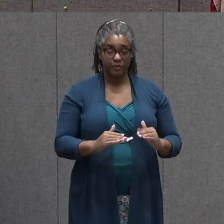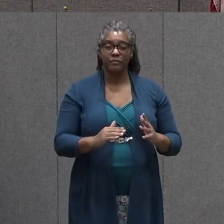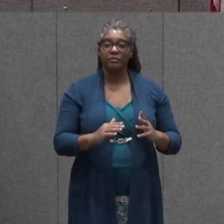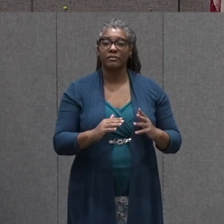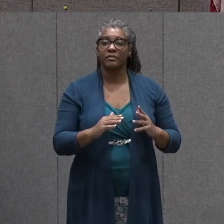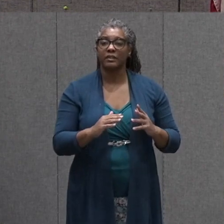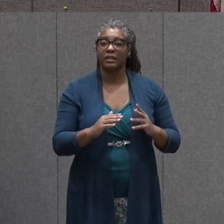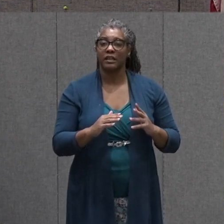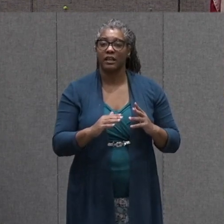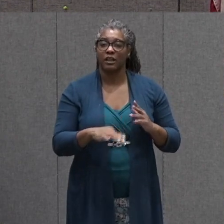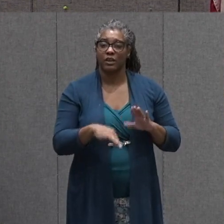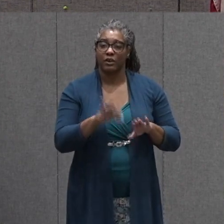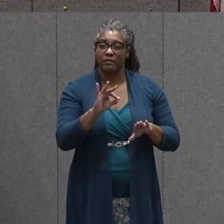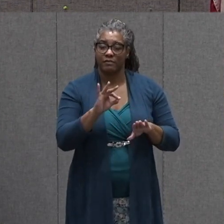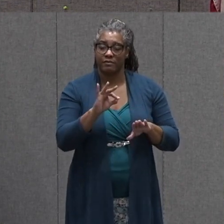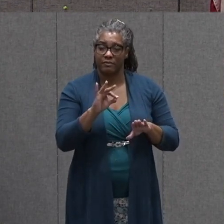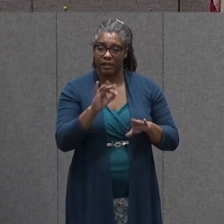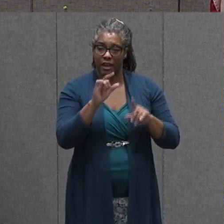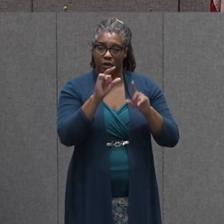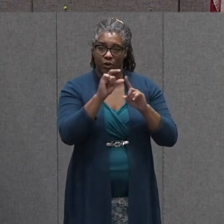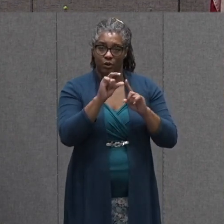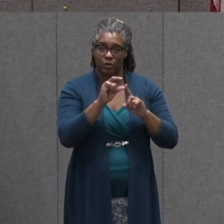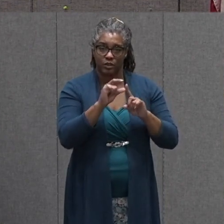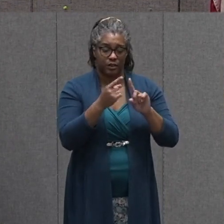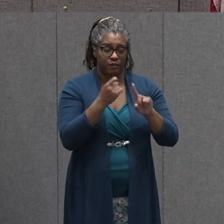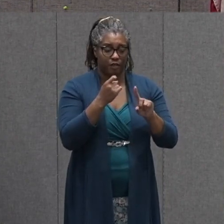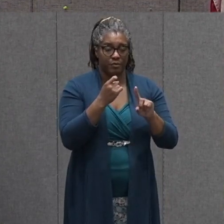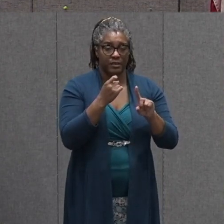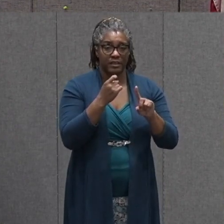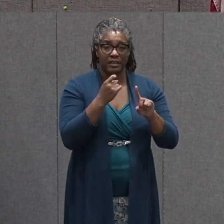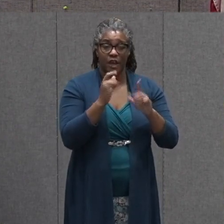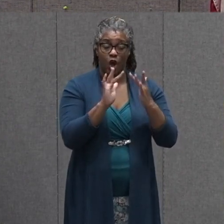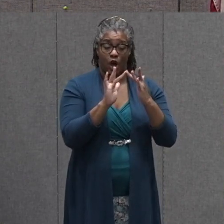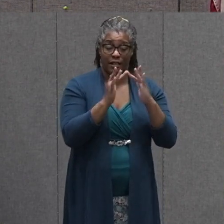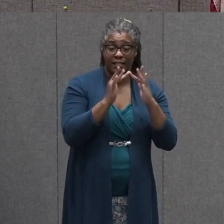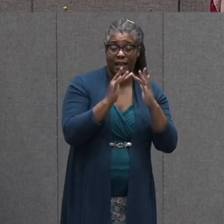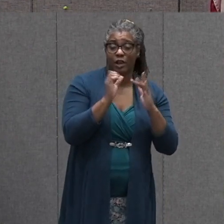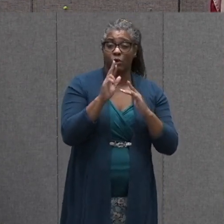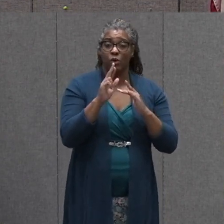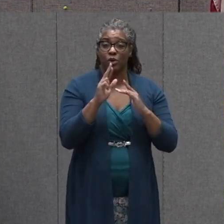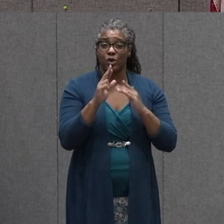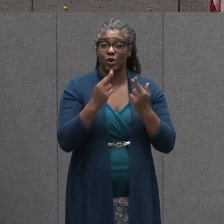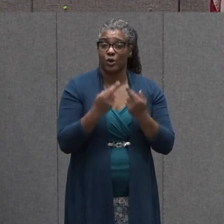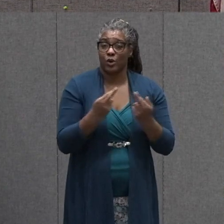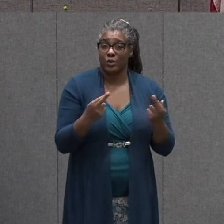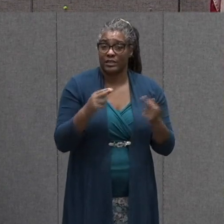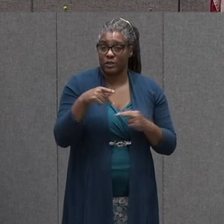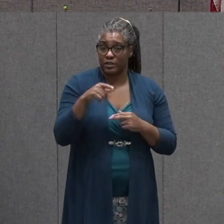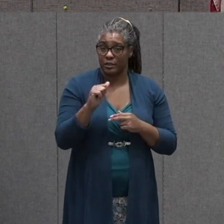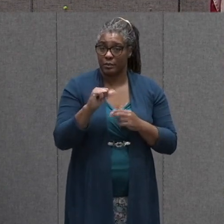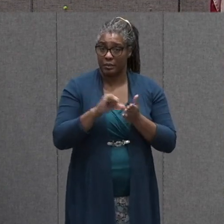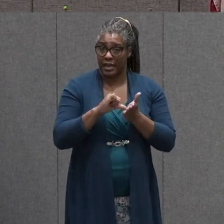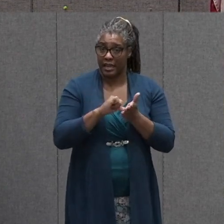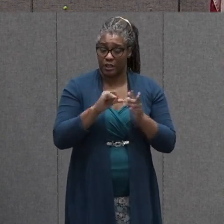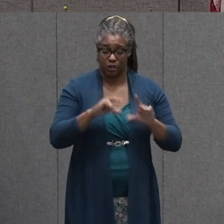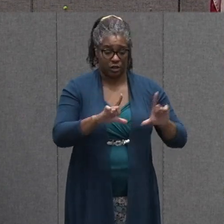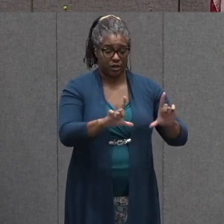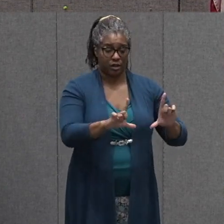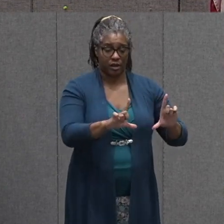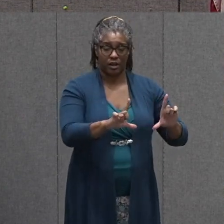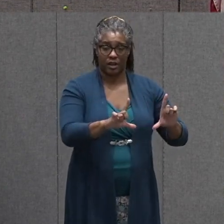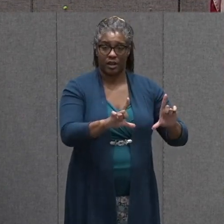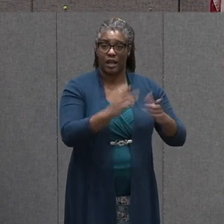spring. After a few months, the snow has melted. It is really spring. Birds fly by, the